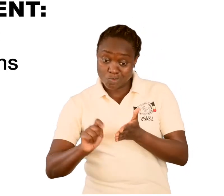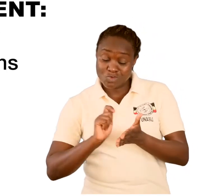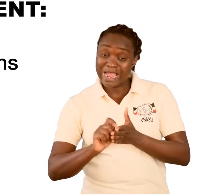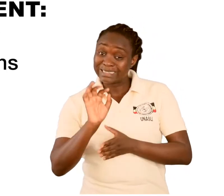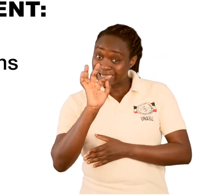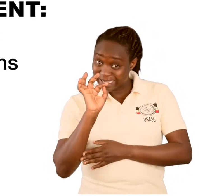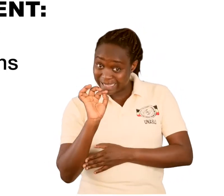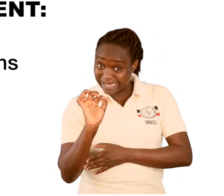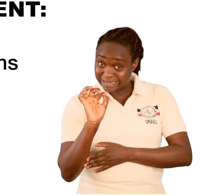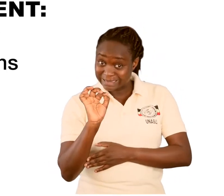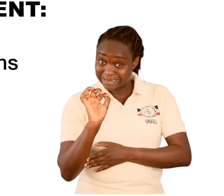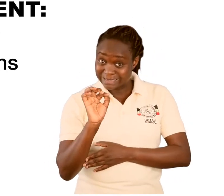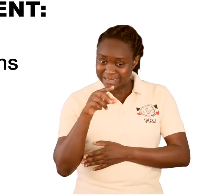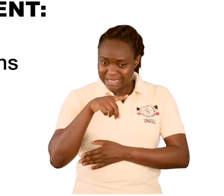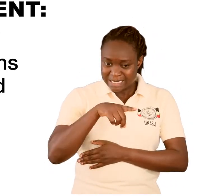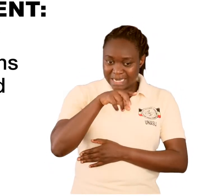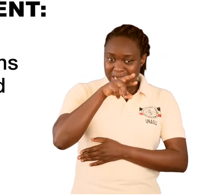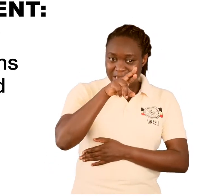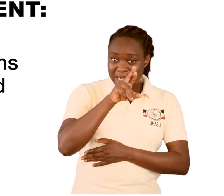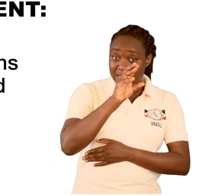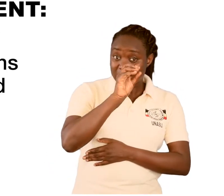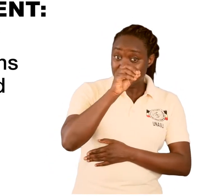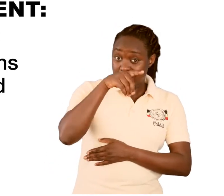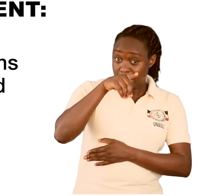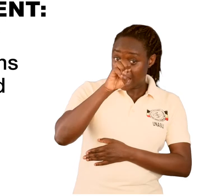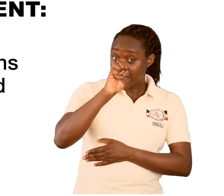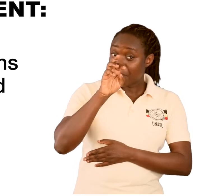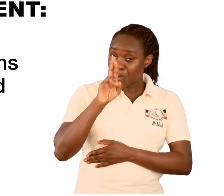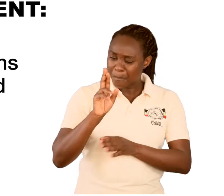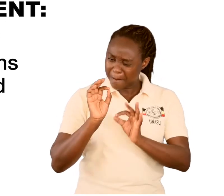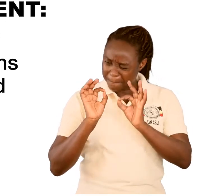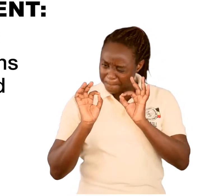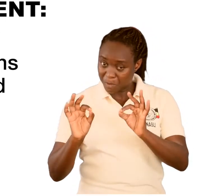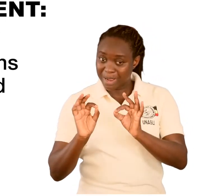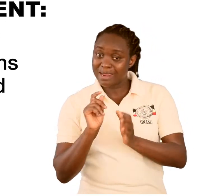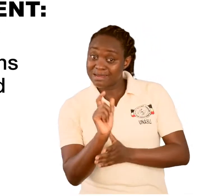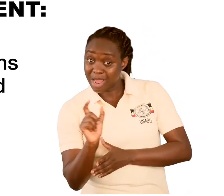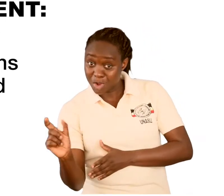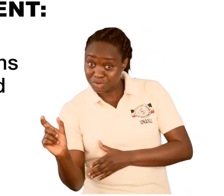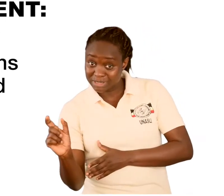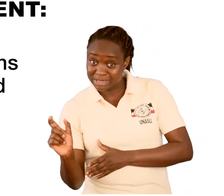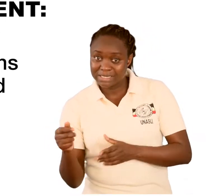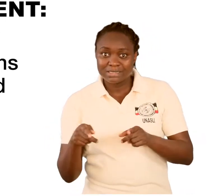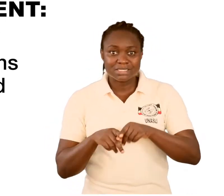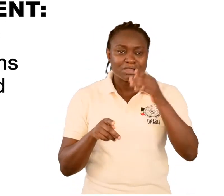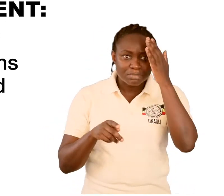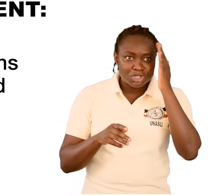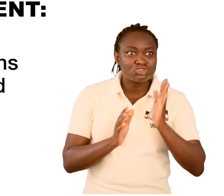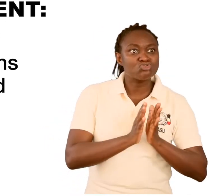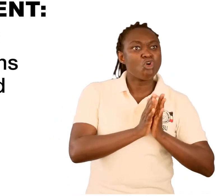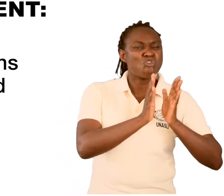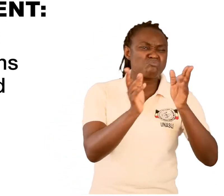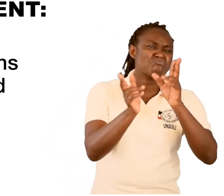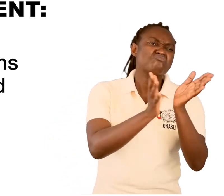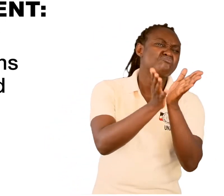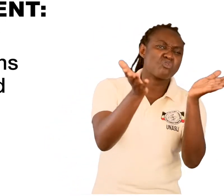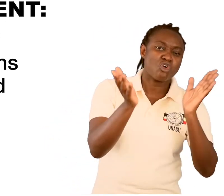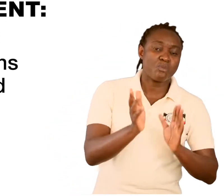nouns. 3, you will need to identify proper nouns and common nouns in a